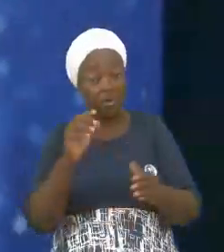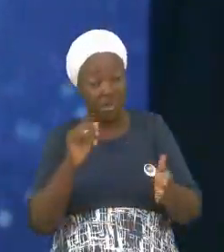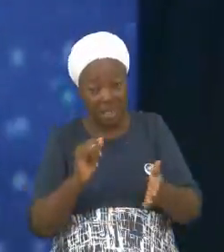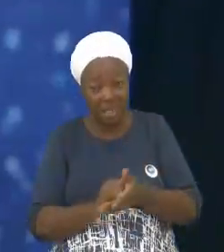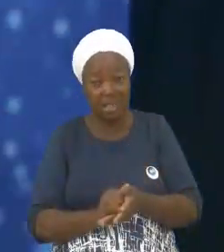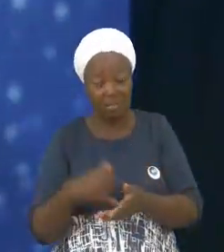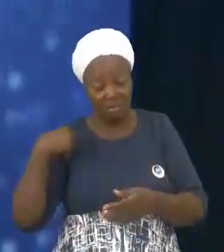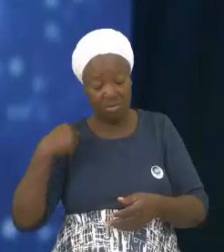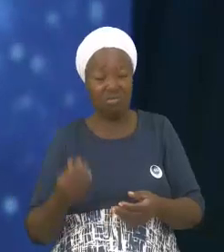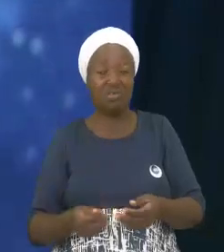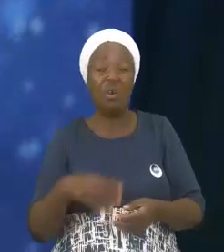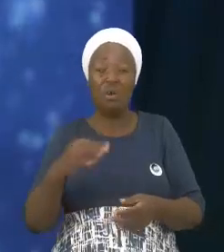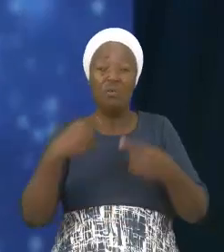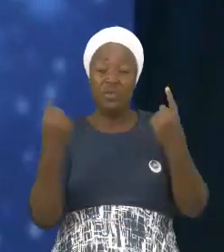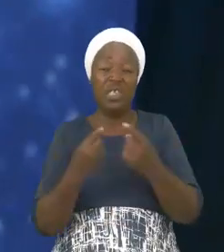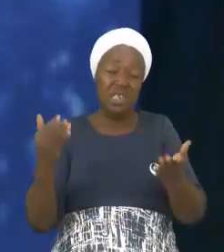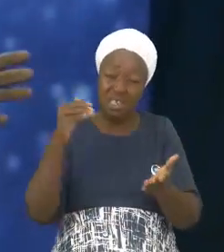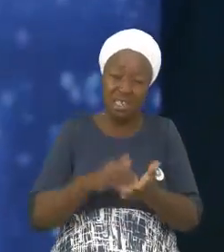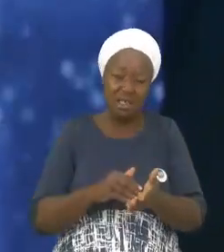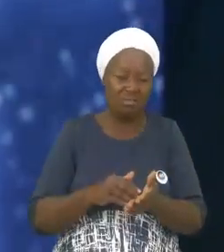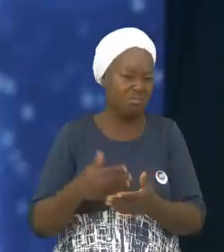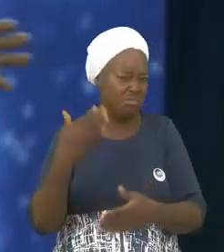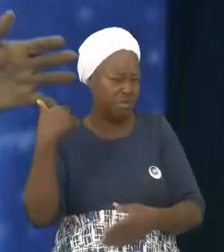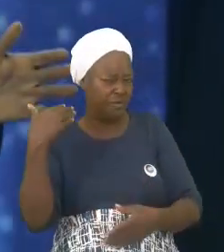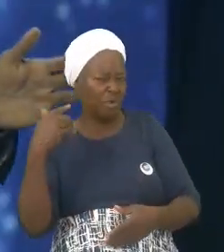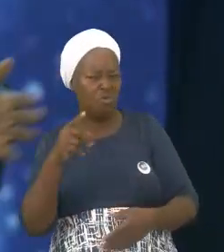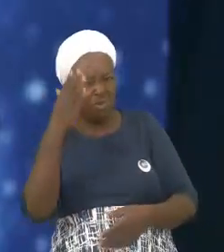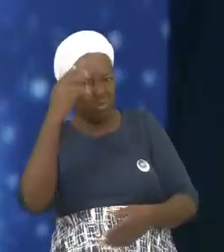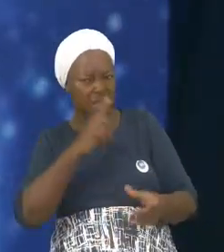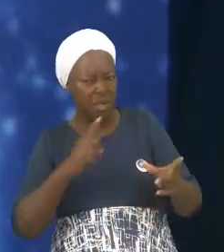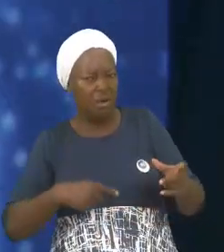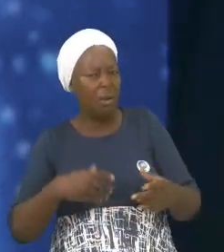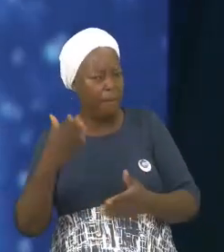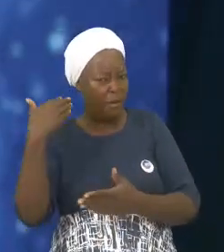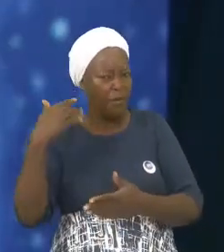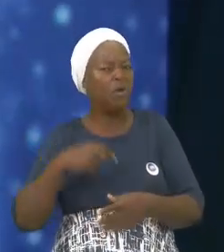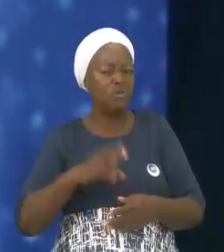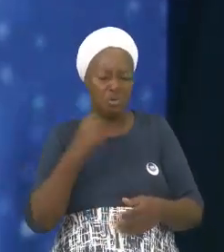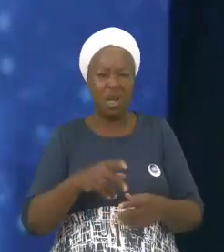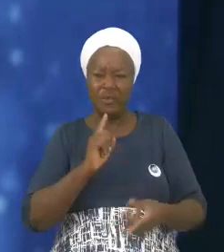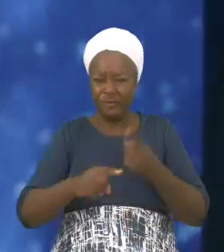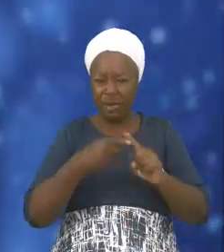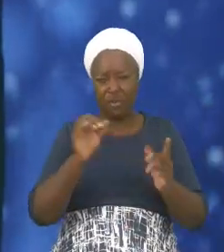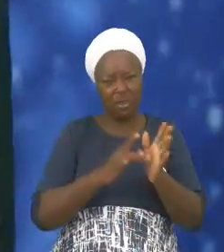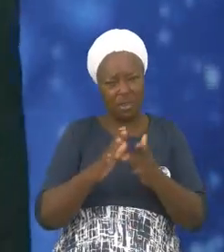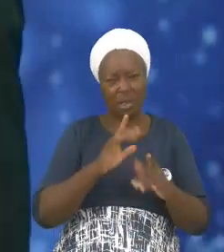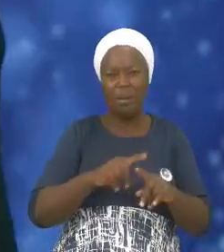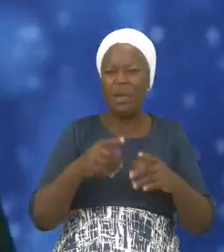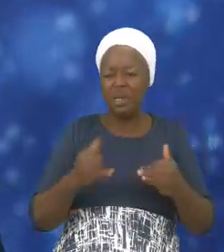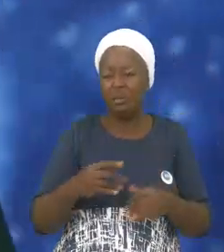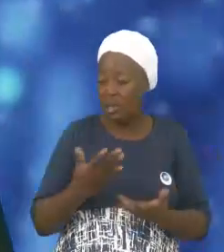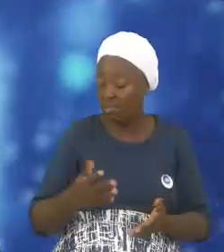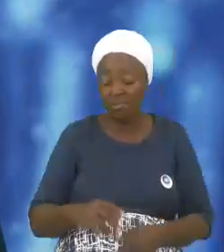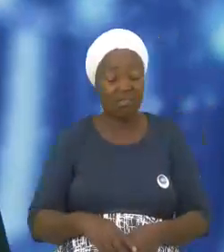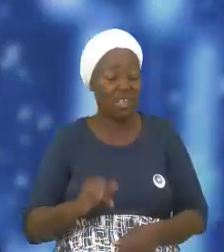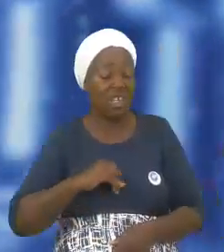and you forsook your net and you forsook the fish. And now, after some years following the Lord, you say, I go fishing again. And